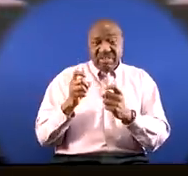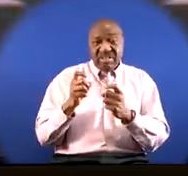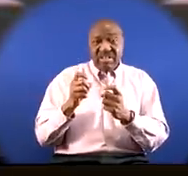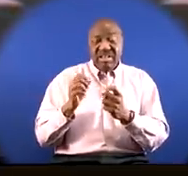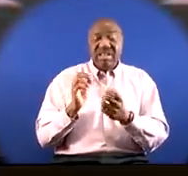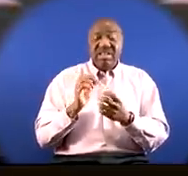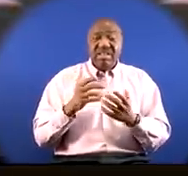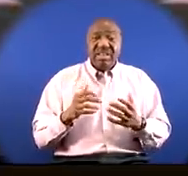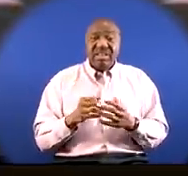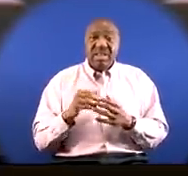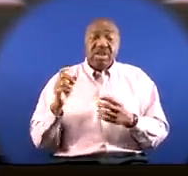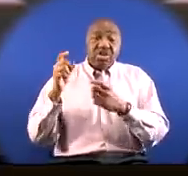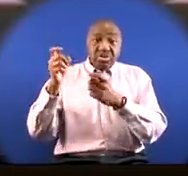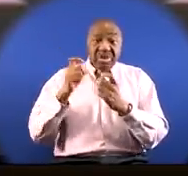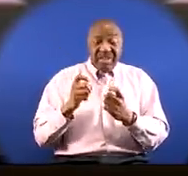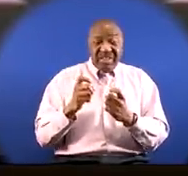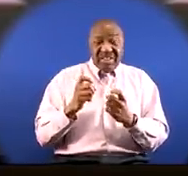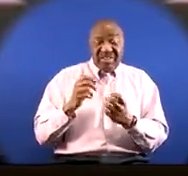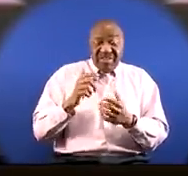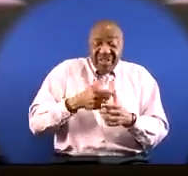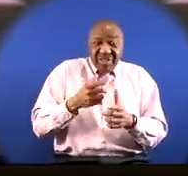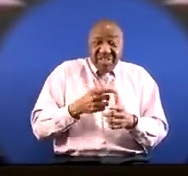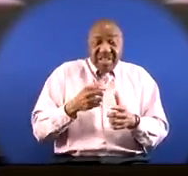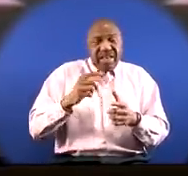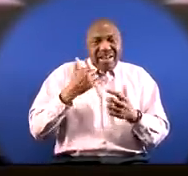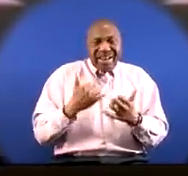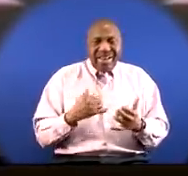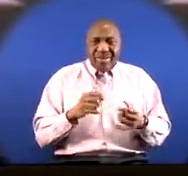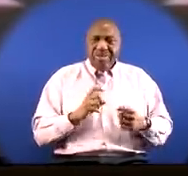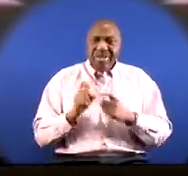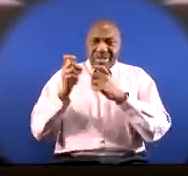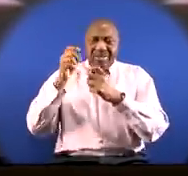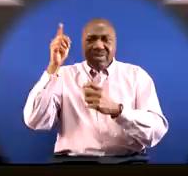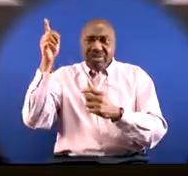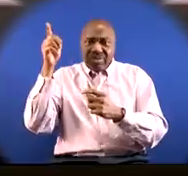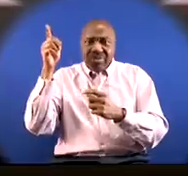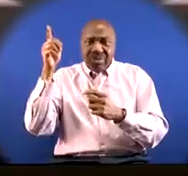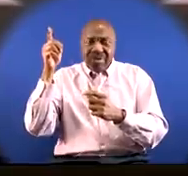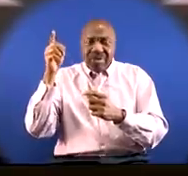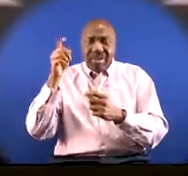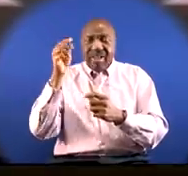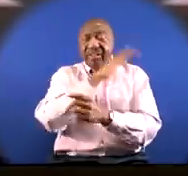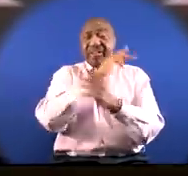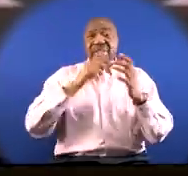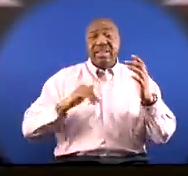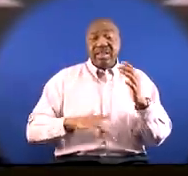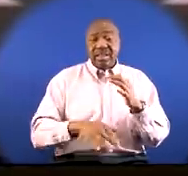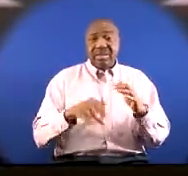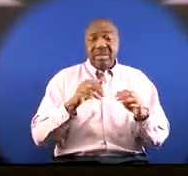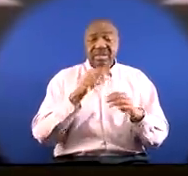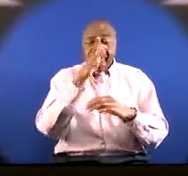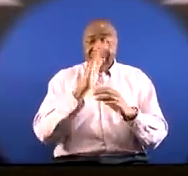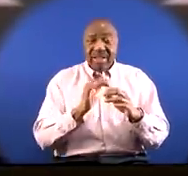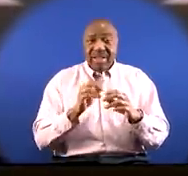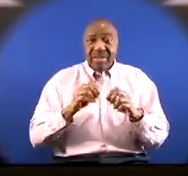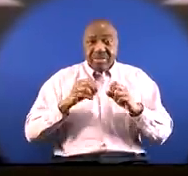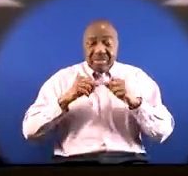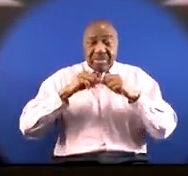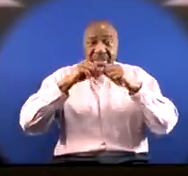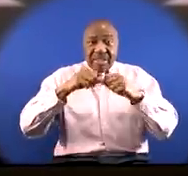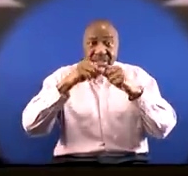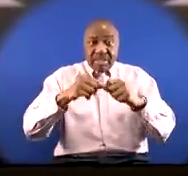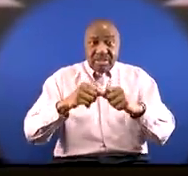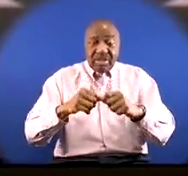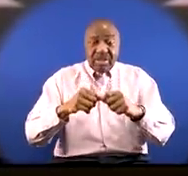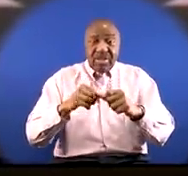that you first placed into our hands as we put them back into your hands so that the kingdom of God might be advanced through Wheeler Avenue Baptist Church.